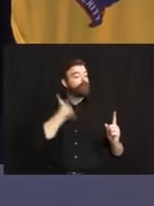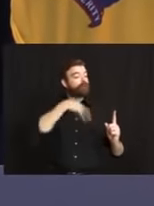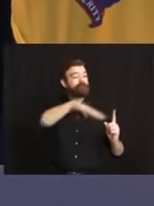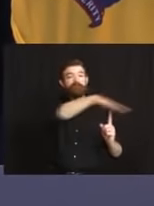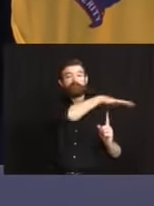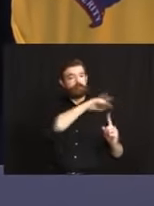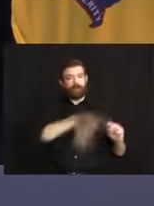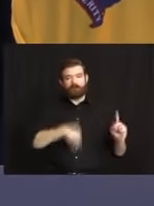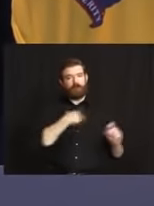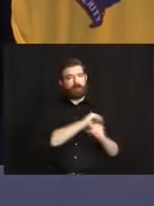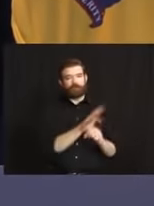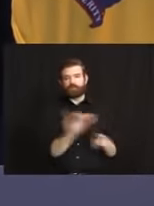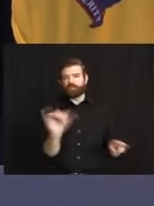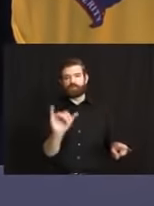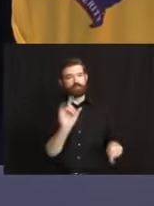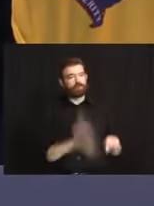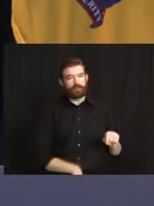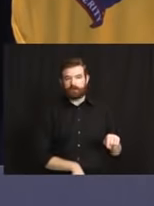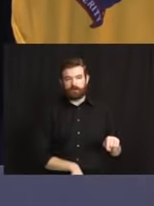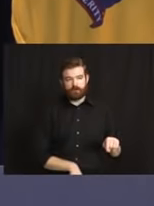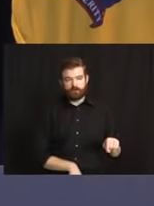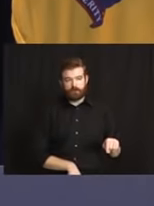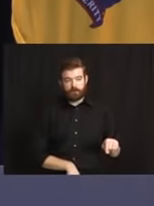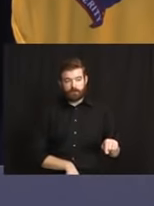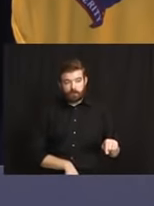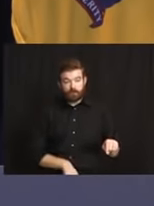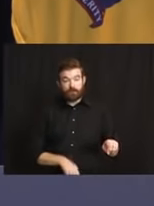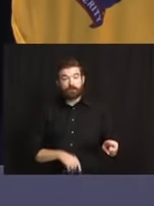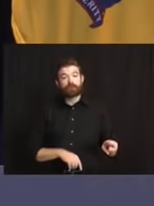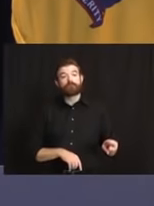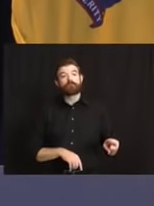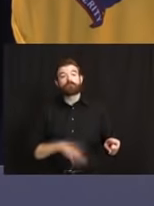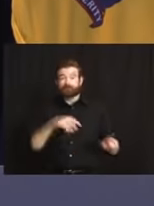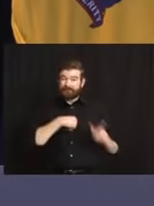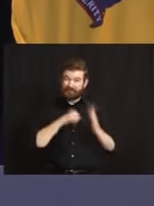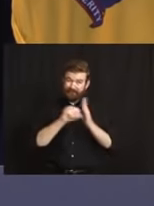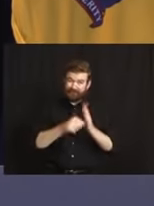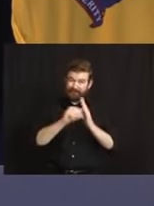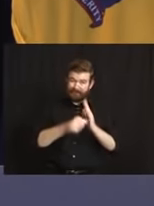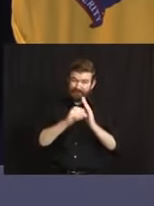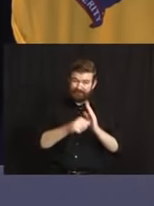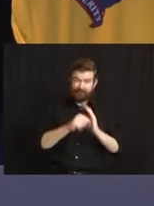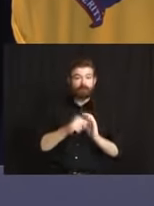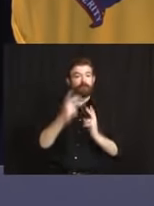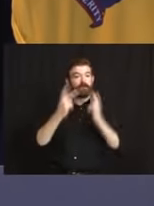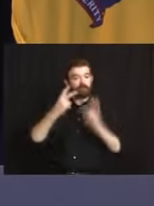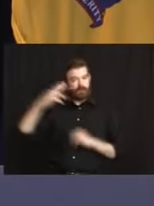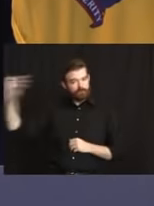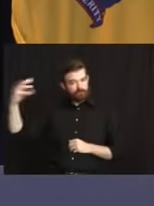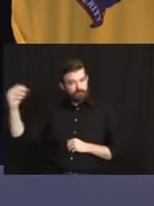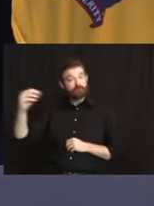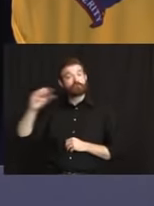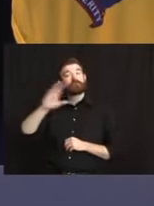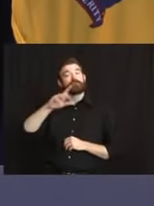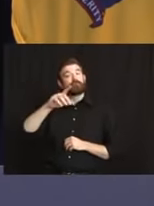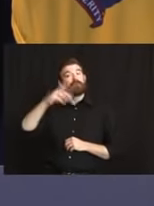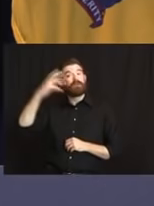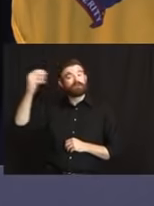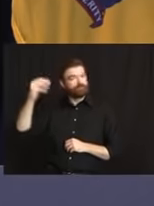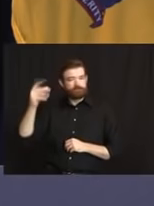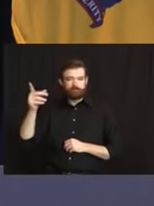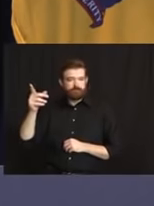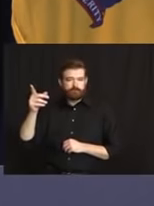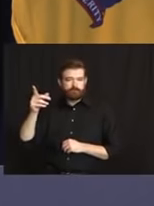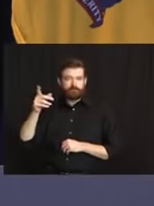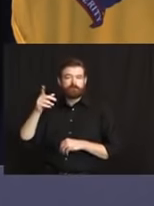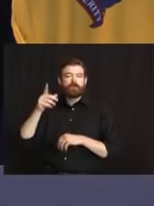times, outdoors is a whole different reality than indoors. And that's another good example of that. So thank you. Matt, good afternoon.